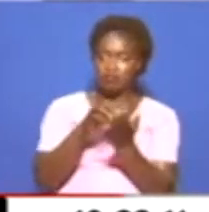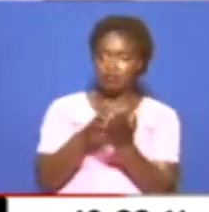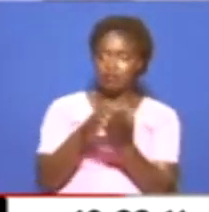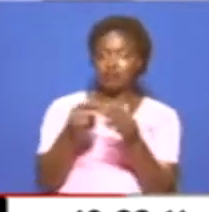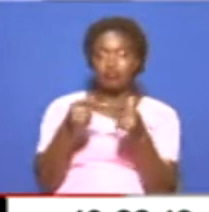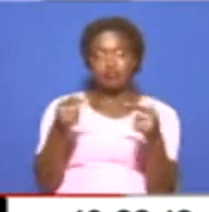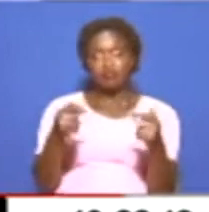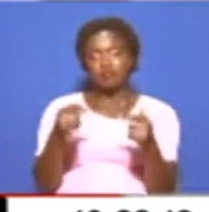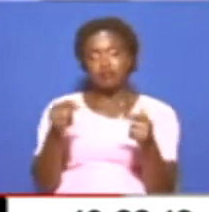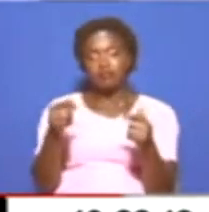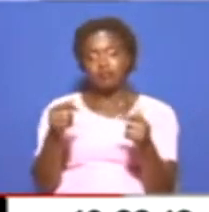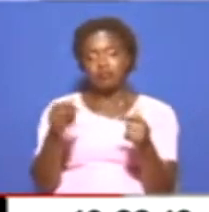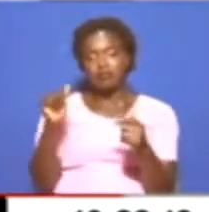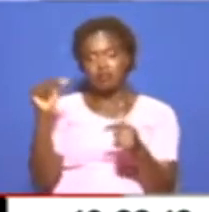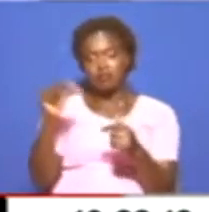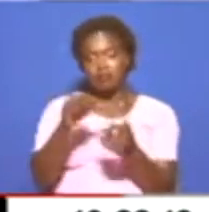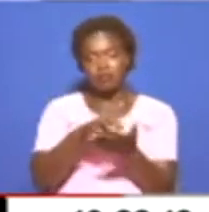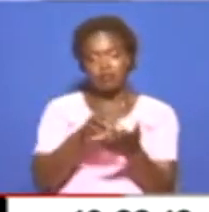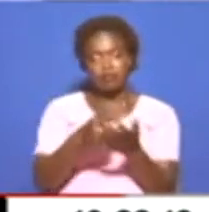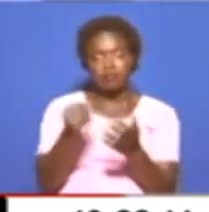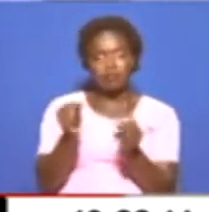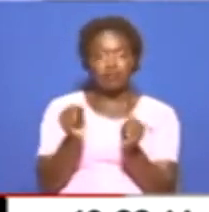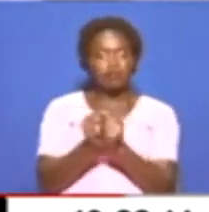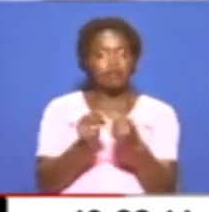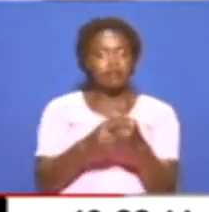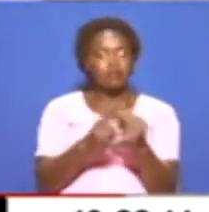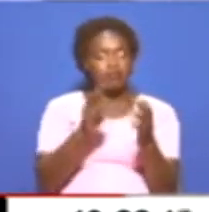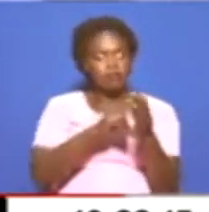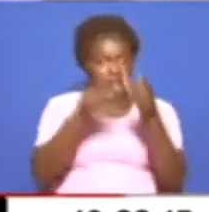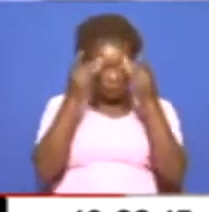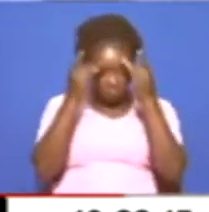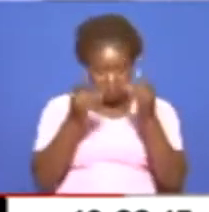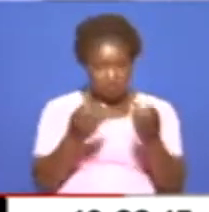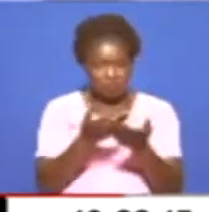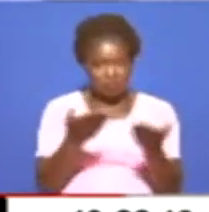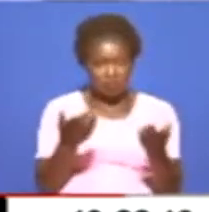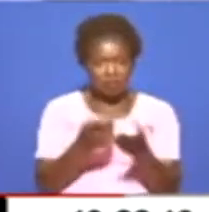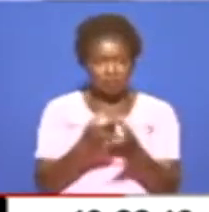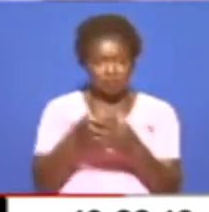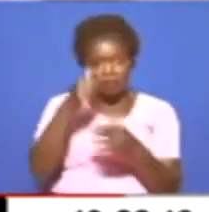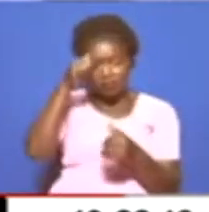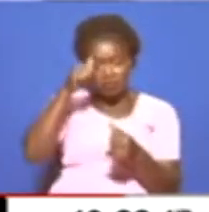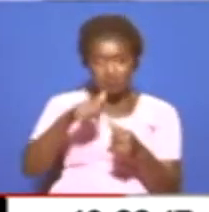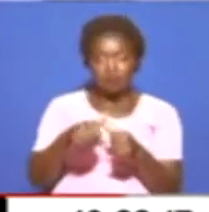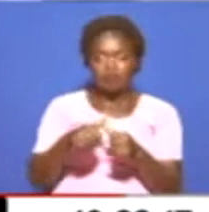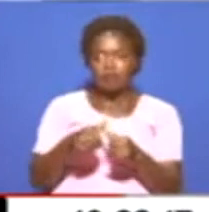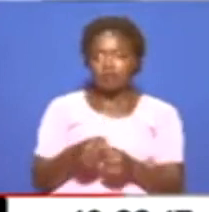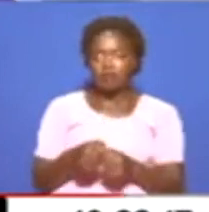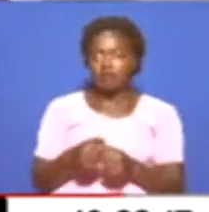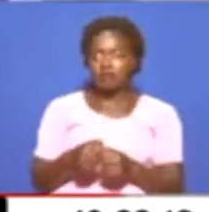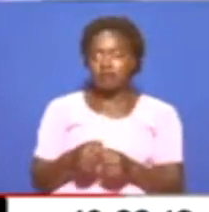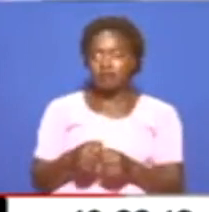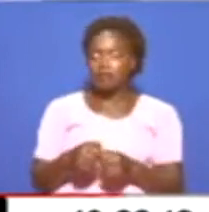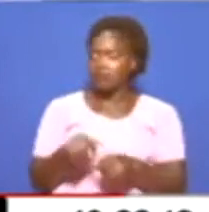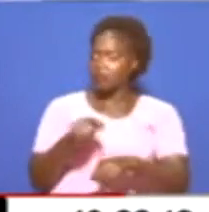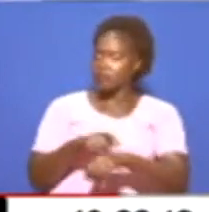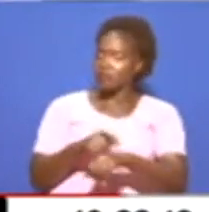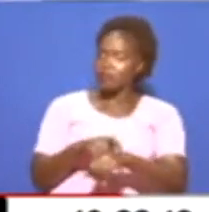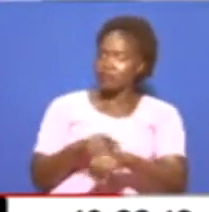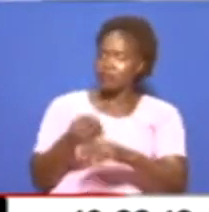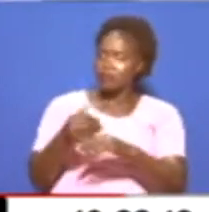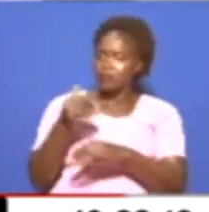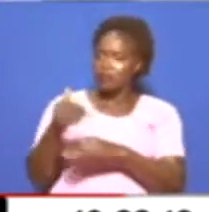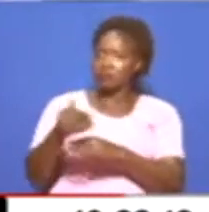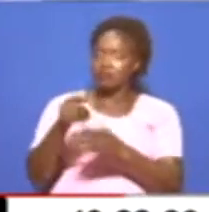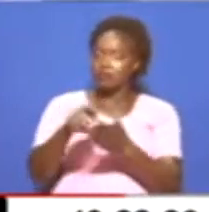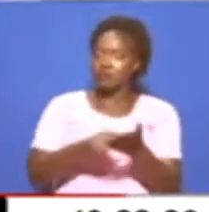2017. So when you read these decisions, you will remember that immediately after the annulment